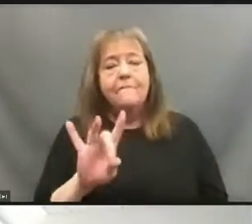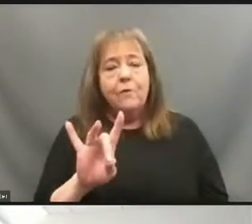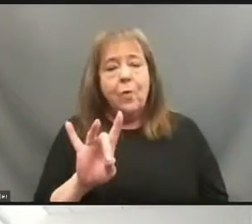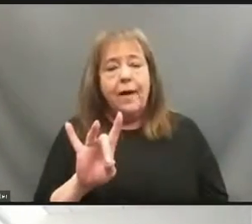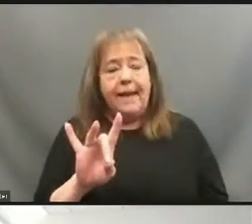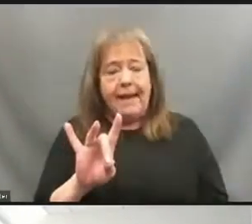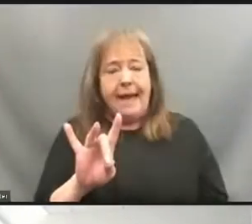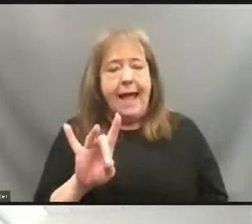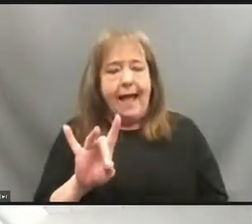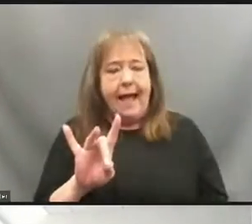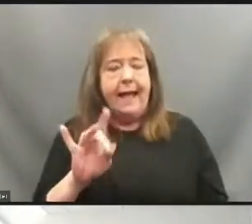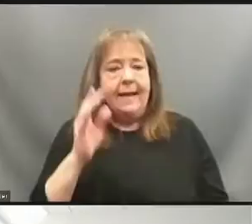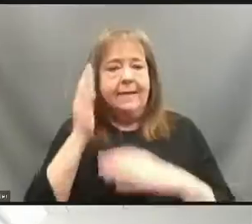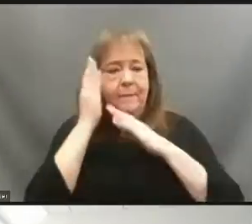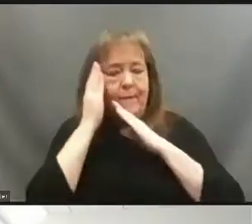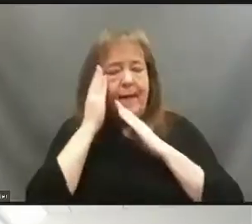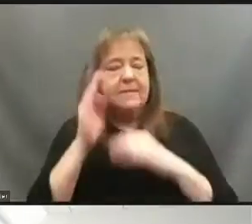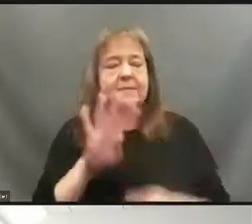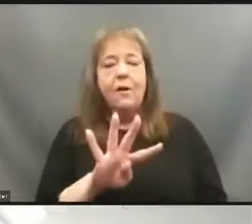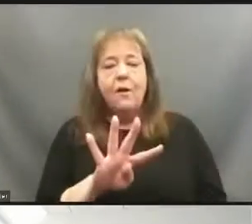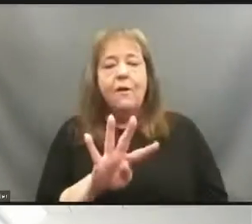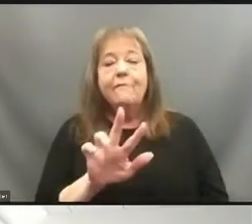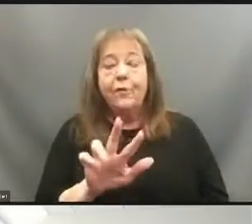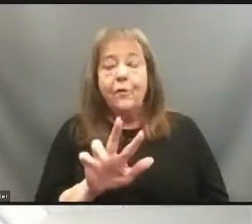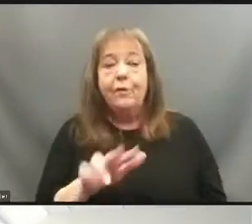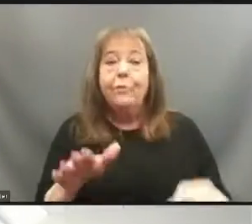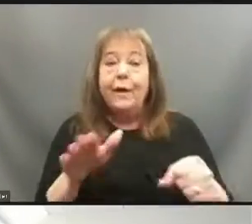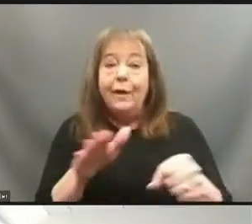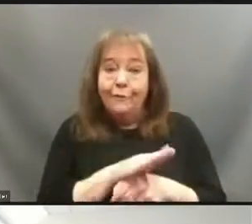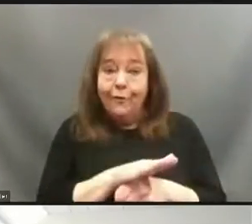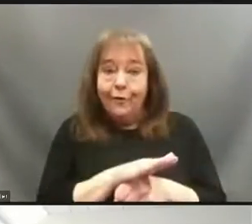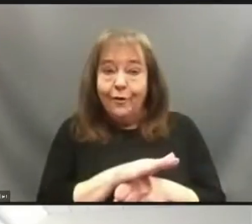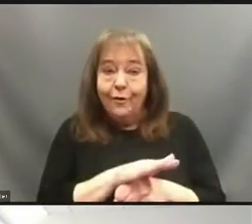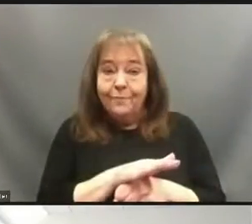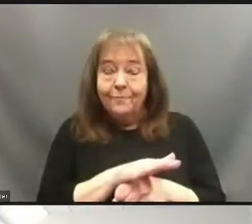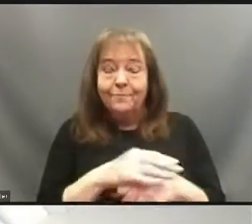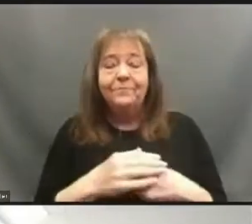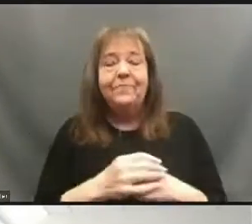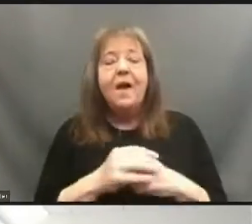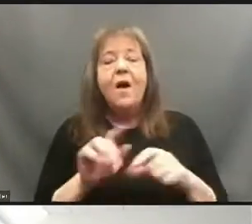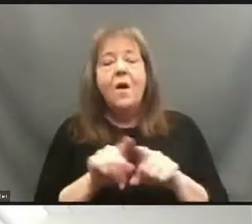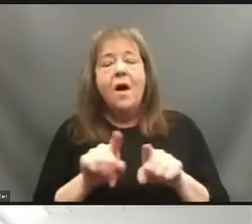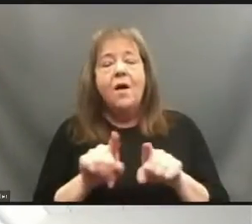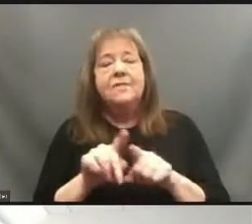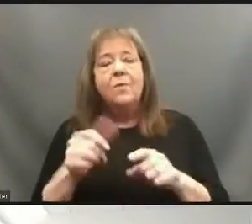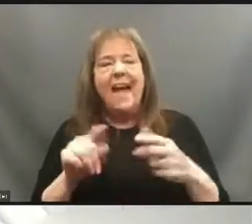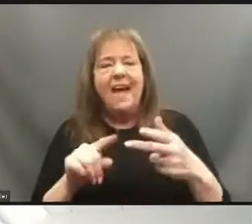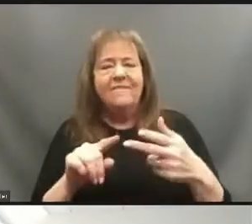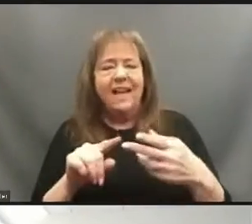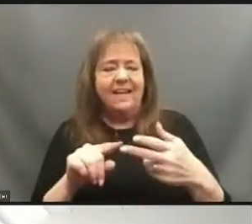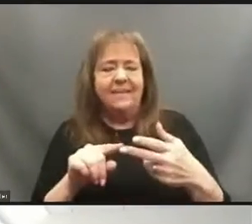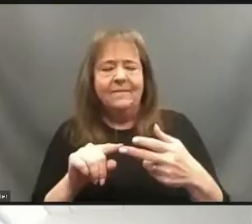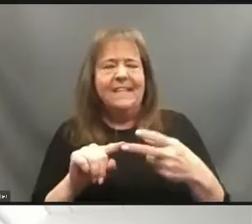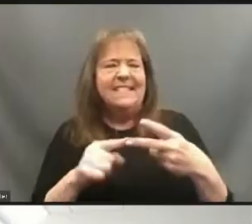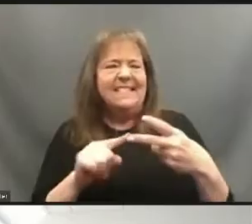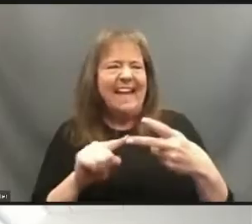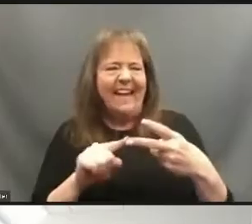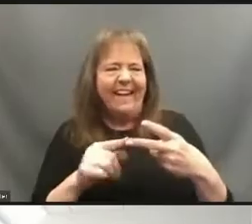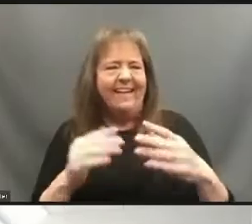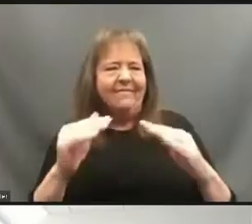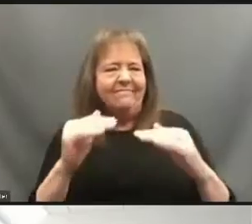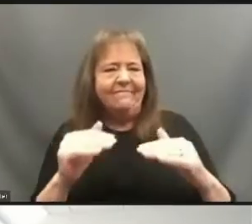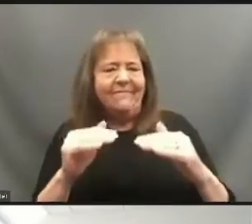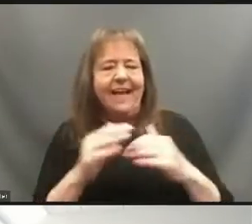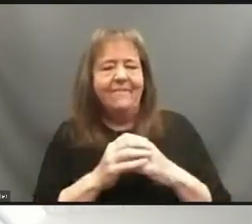ICU proper. 43 of those this morning were occupied. We also have an intermediate care unit that we can